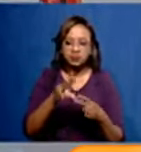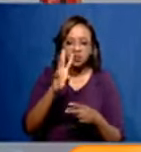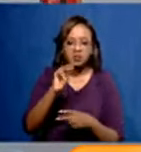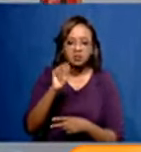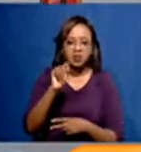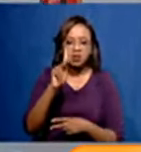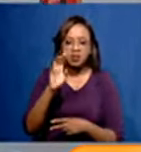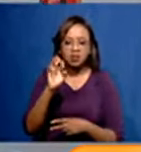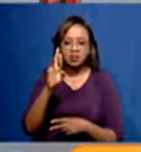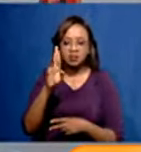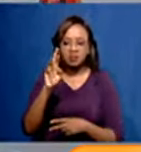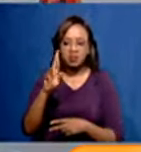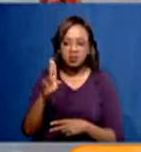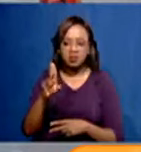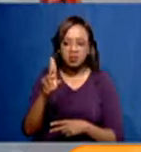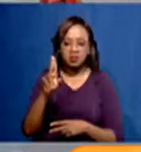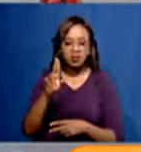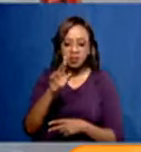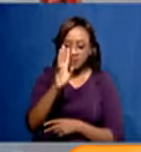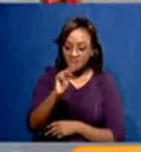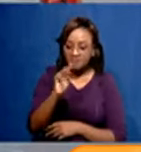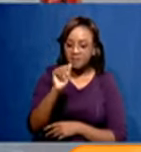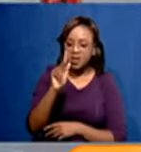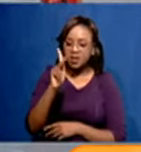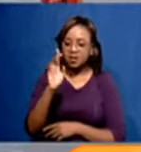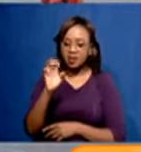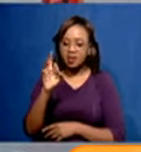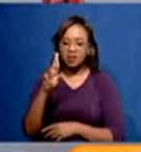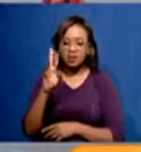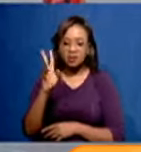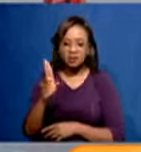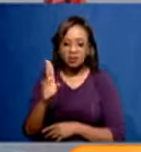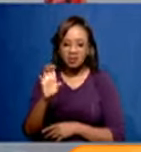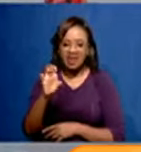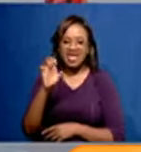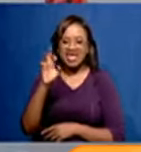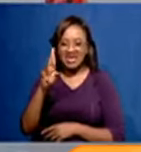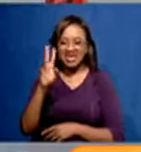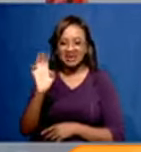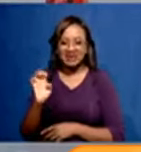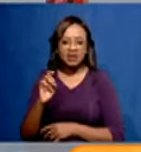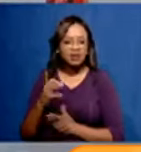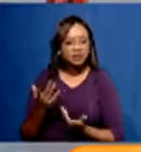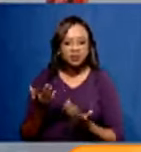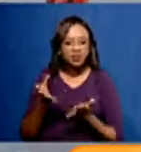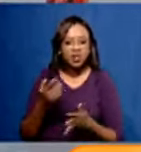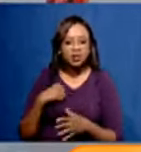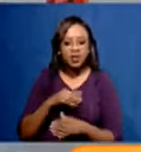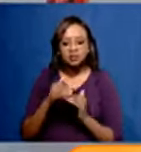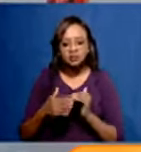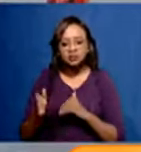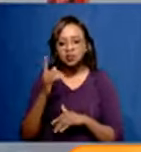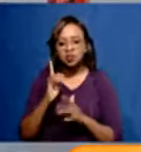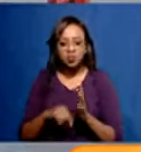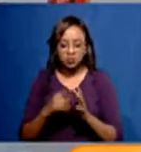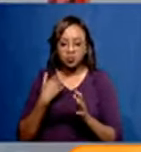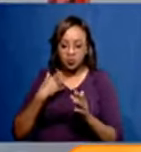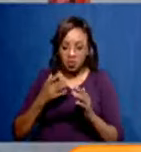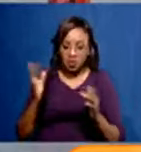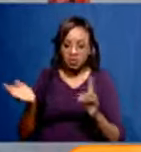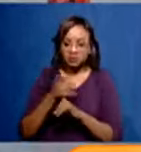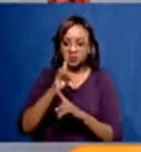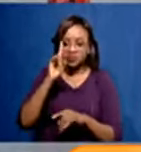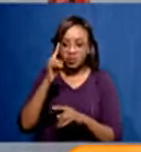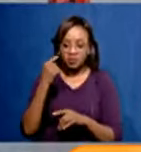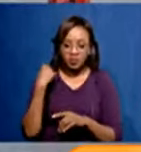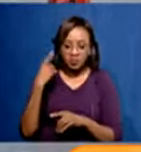Makerere. Where did we go wrong? Where are we going? We're not second tier, we're going to become number one. Not 5 years